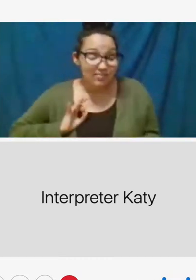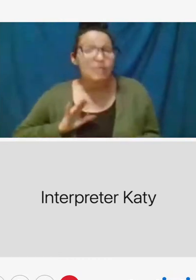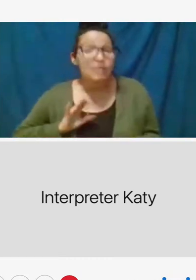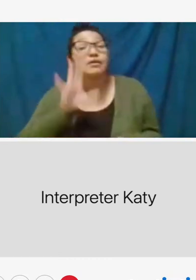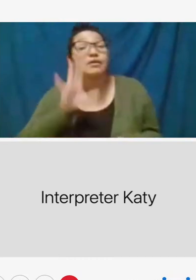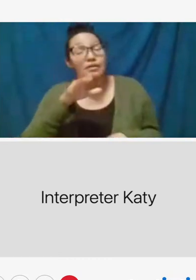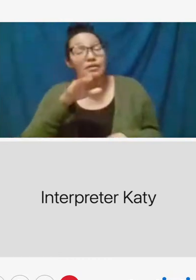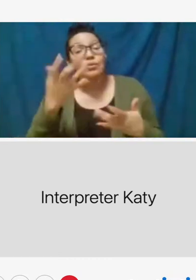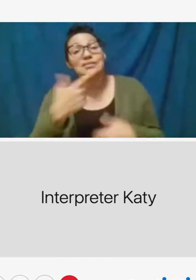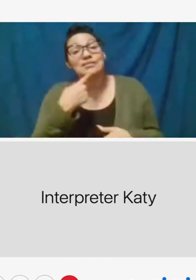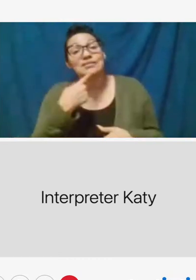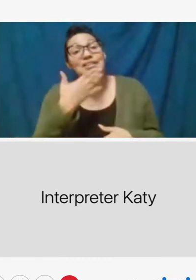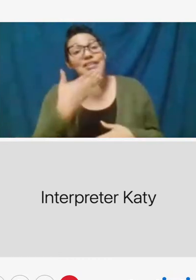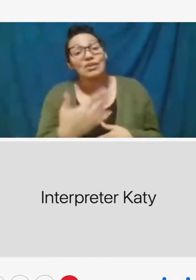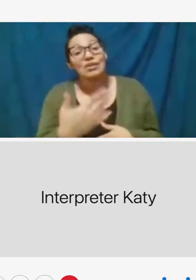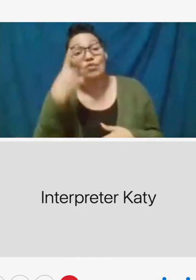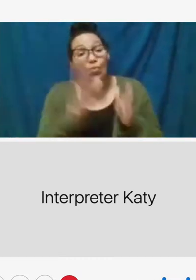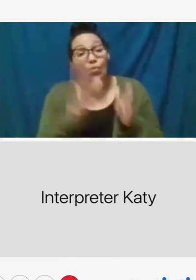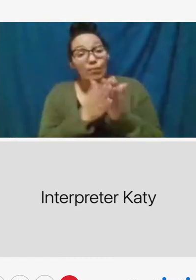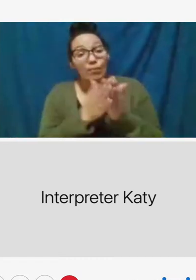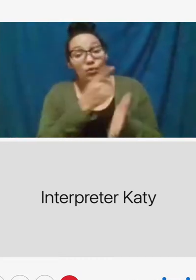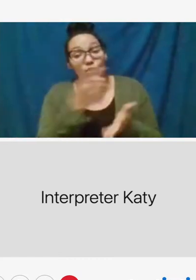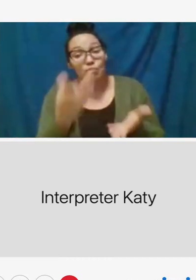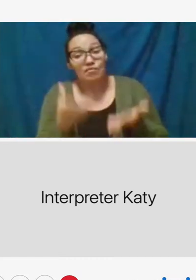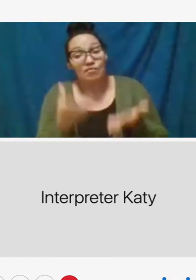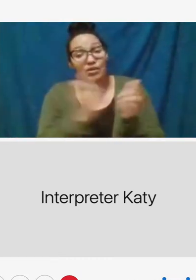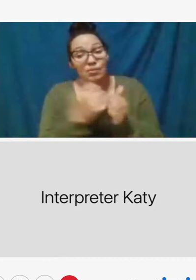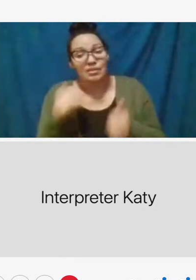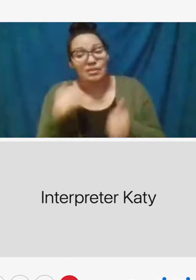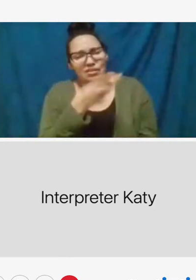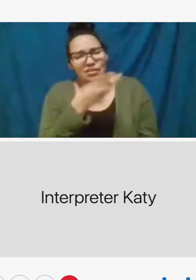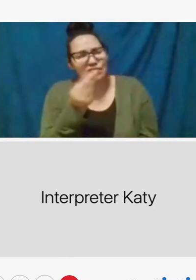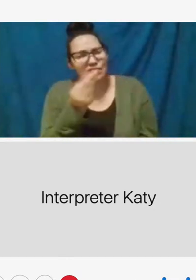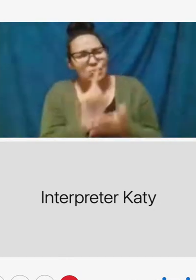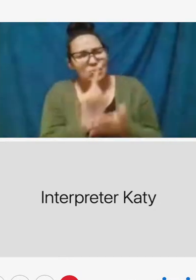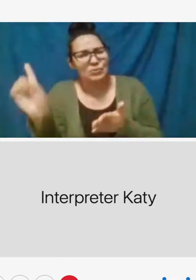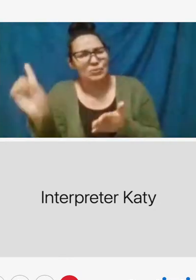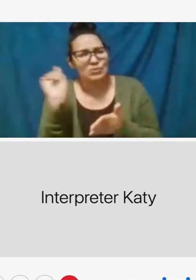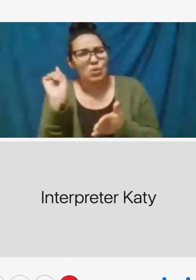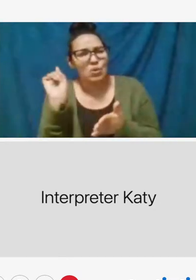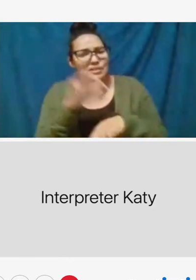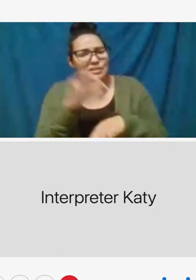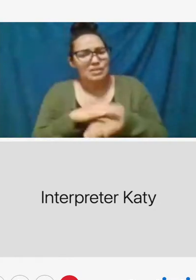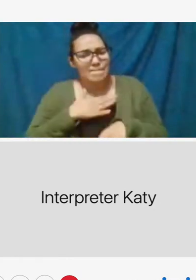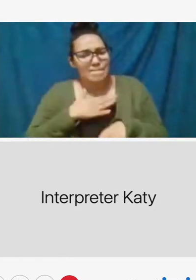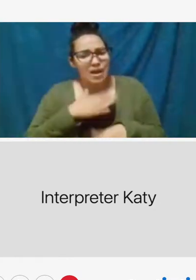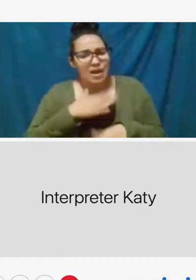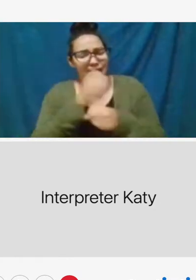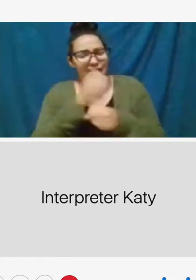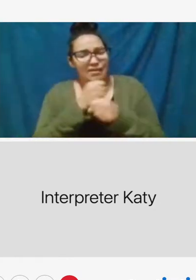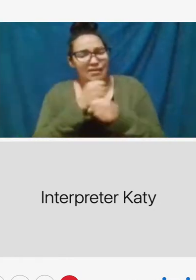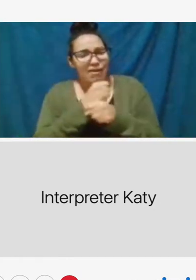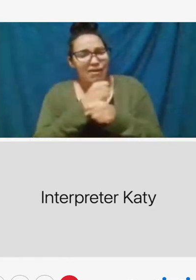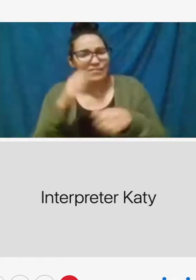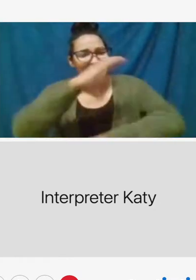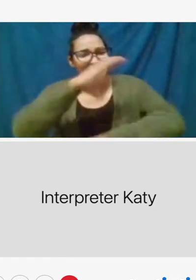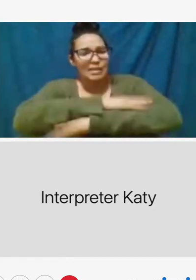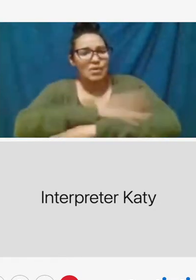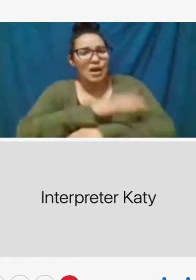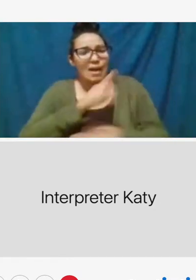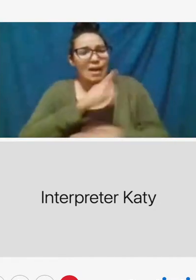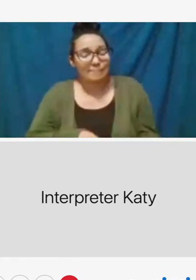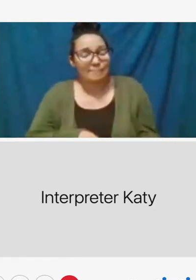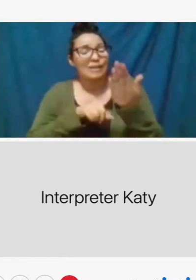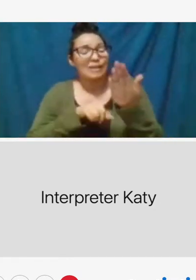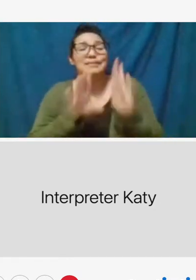thank you for the book that you provided us a few several weeks ago it's on my coffee table I pick it up and it's amazing I want I I I